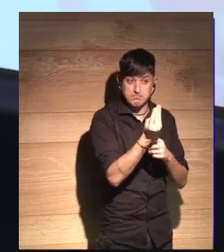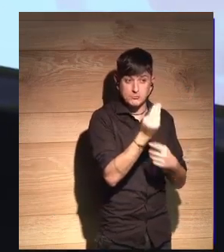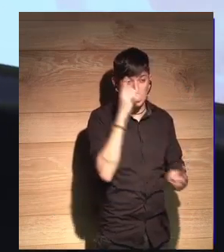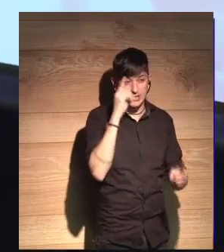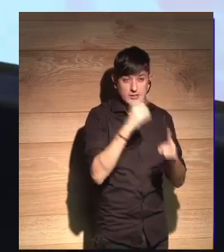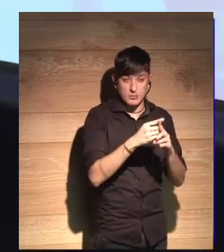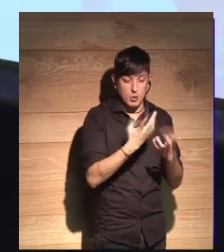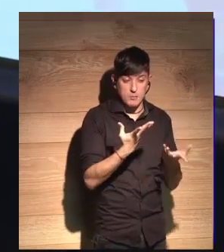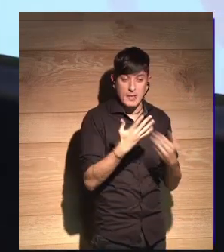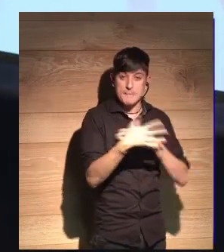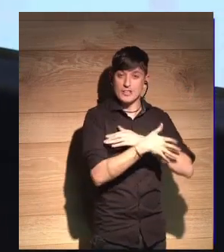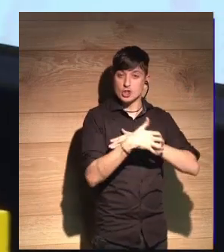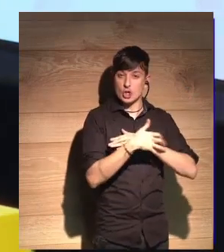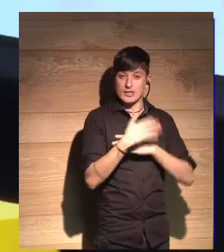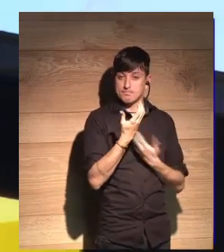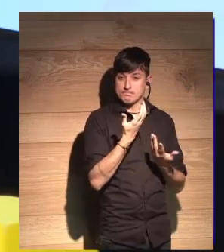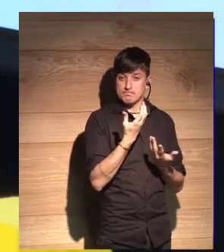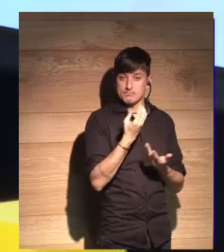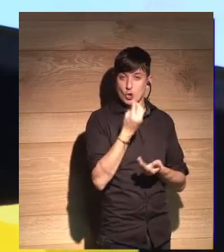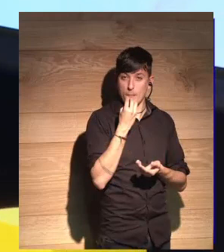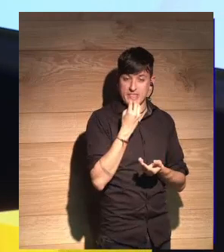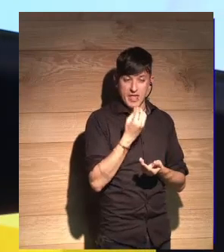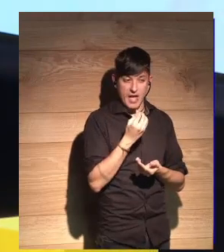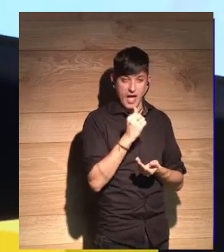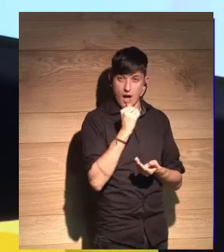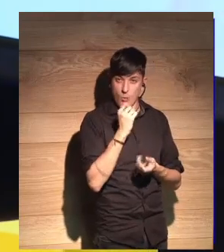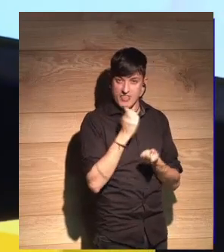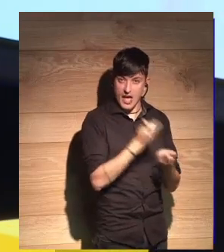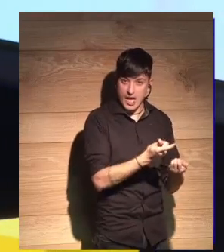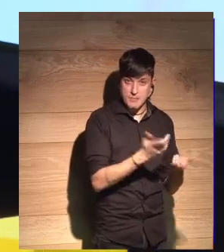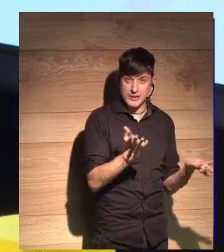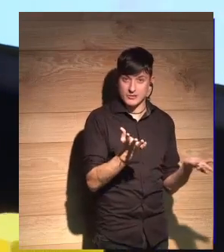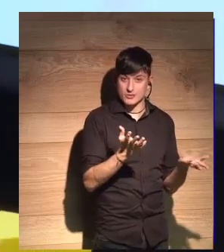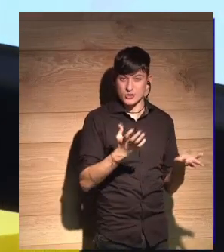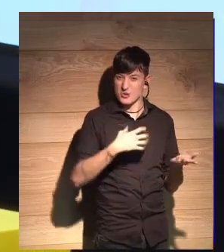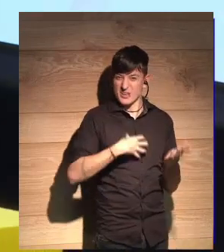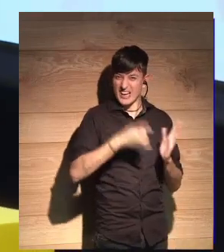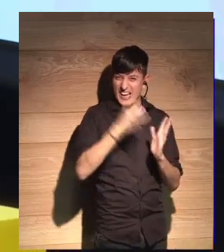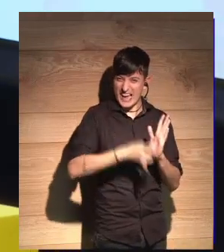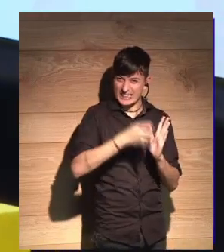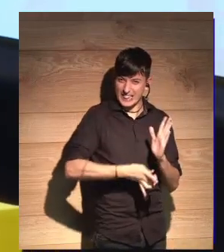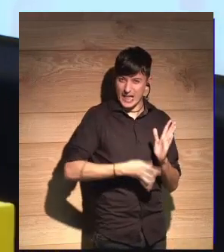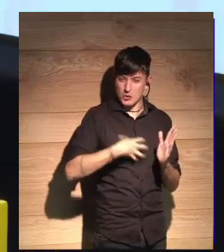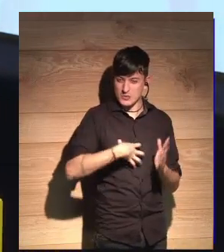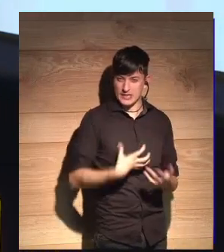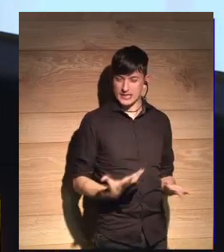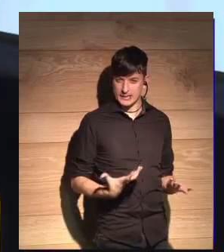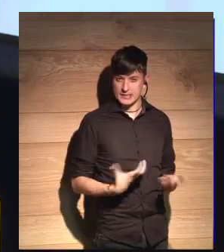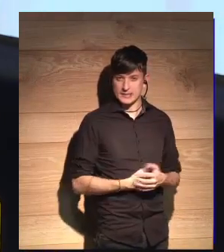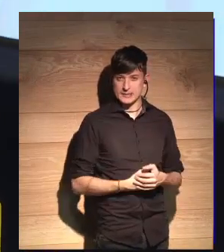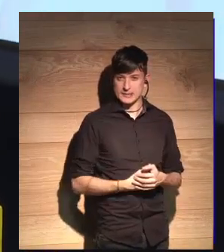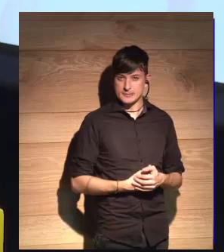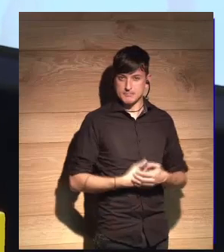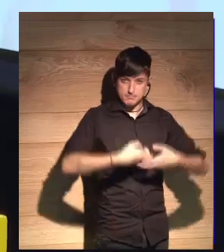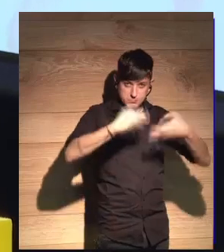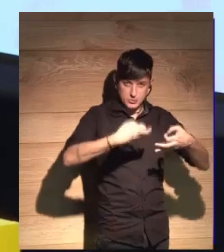not get to because you might not raise another couple $1 million of funding. And just recently they released something that said, we will